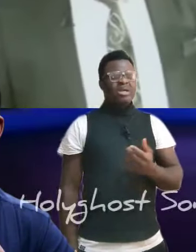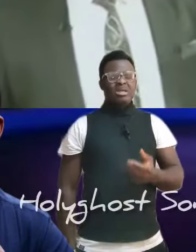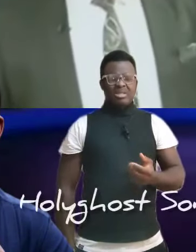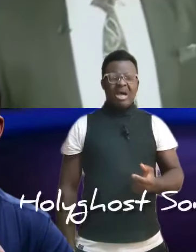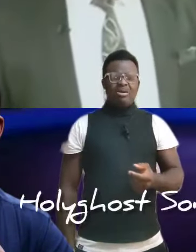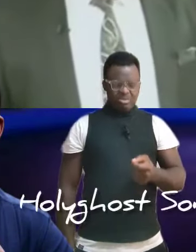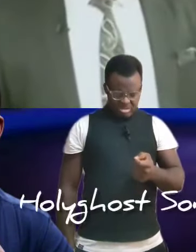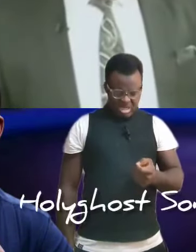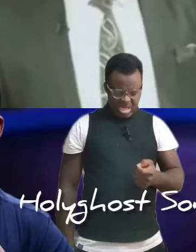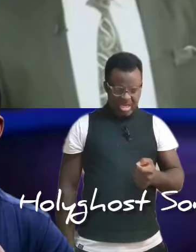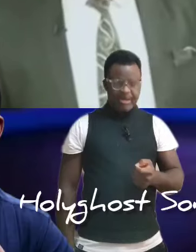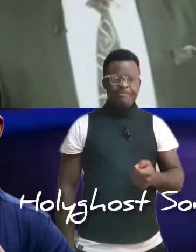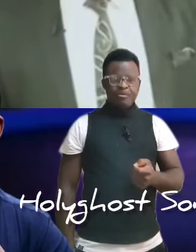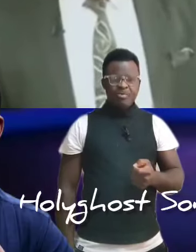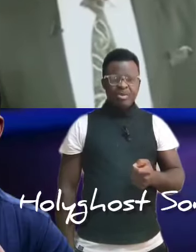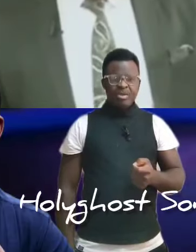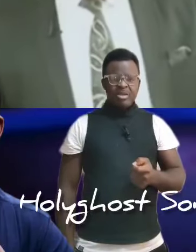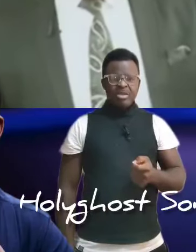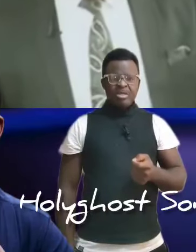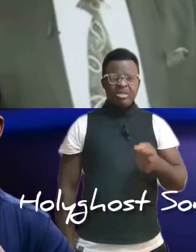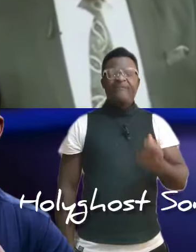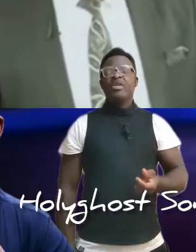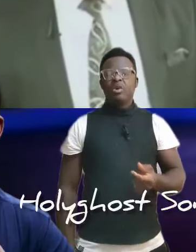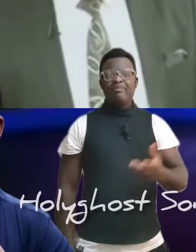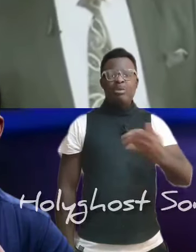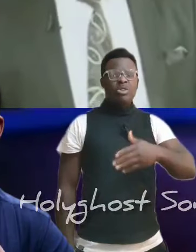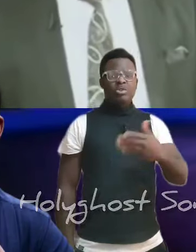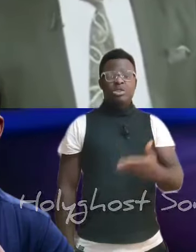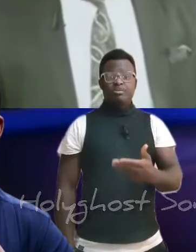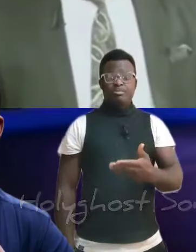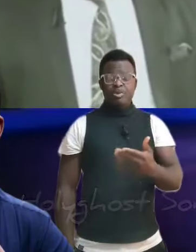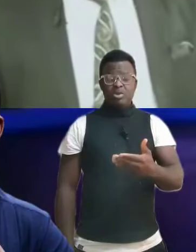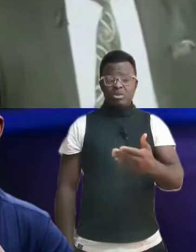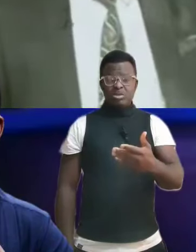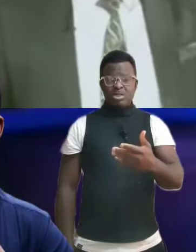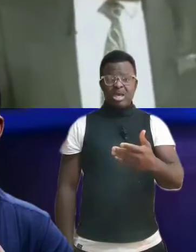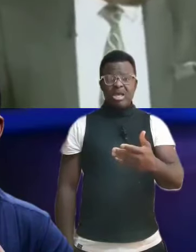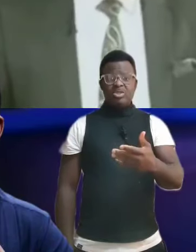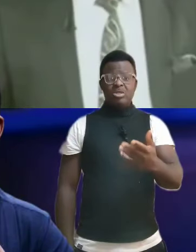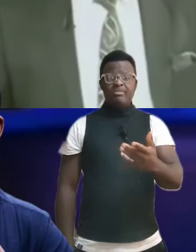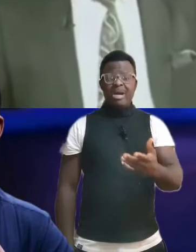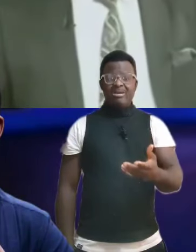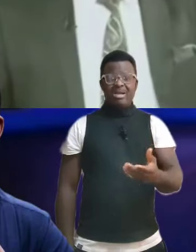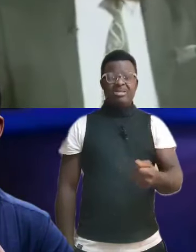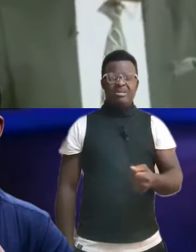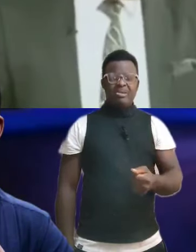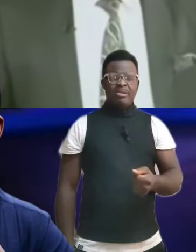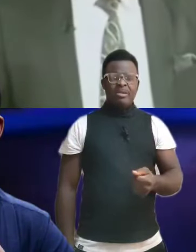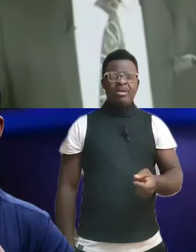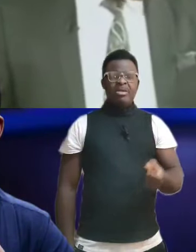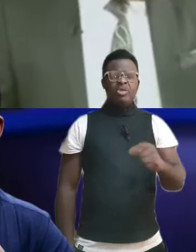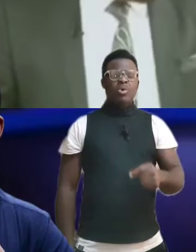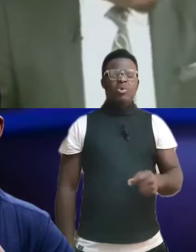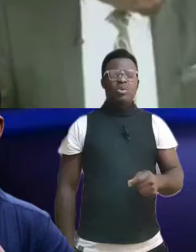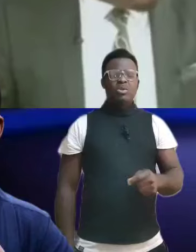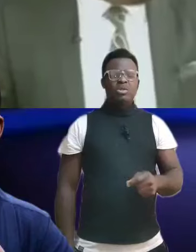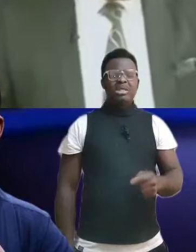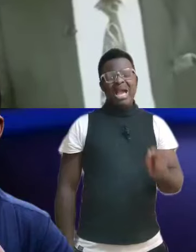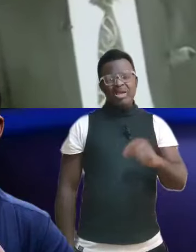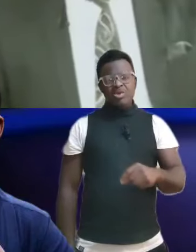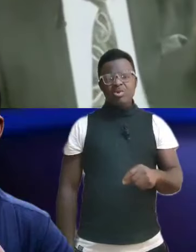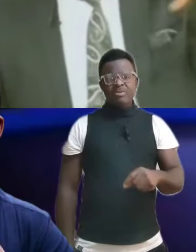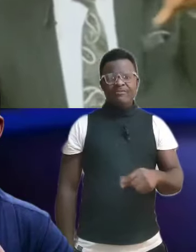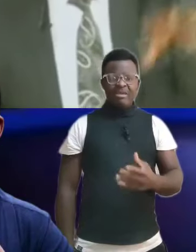that under Chapter 2, Fundamental Objective and Directive Principles of State Policy, have refused to the right to